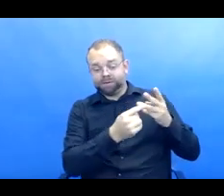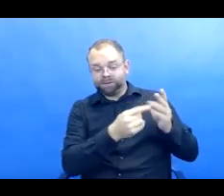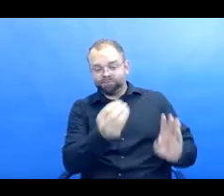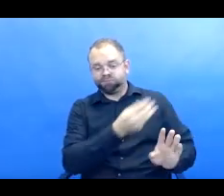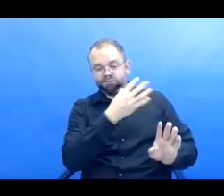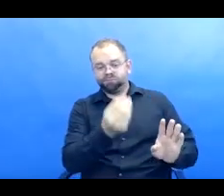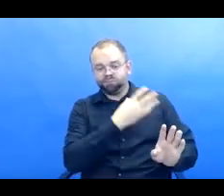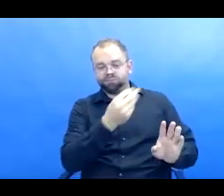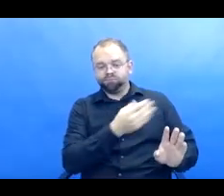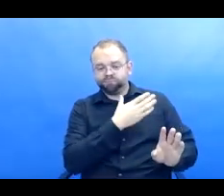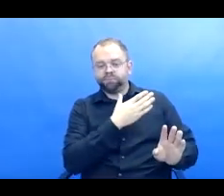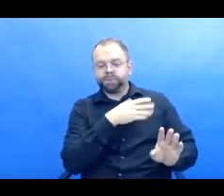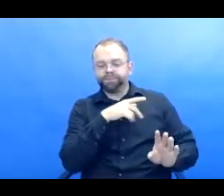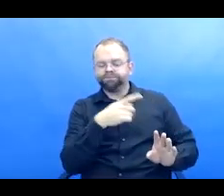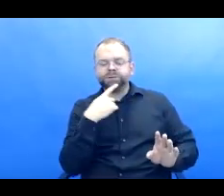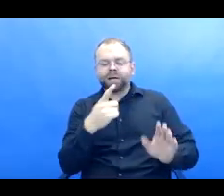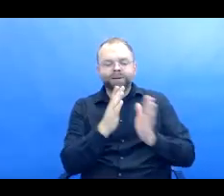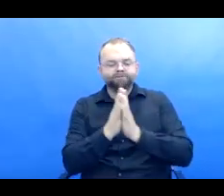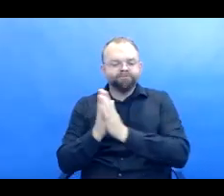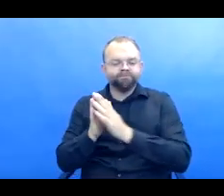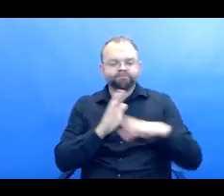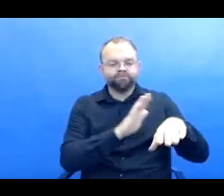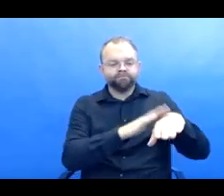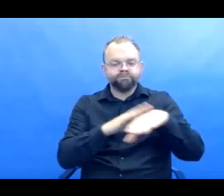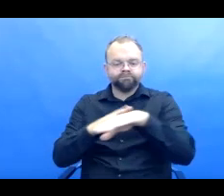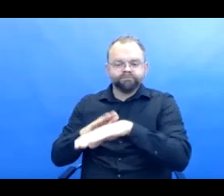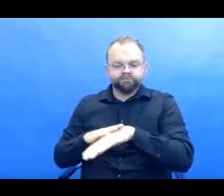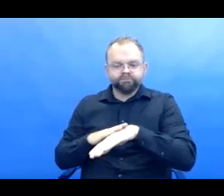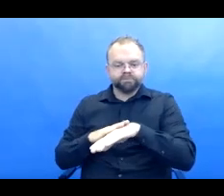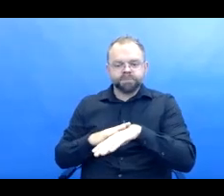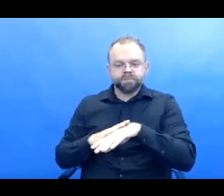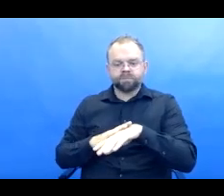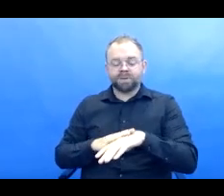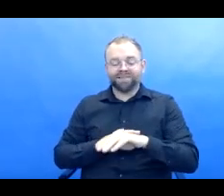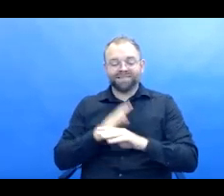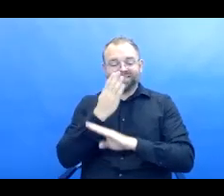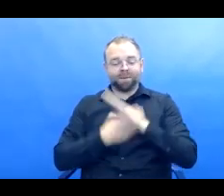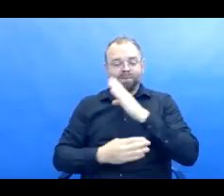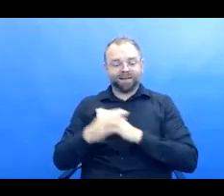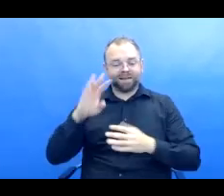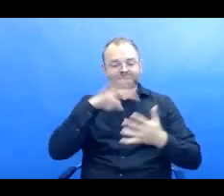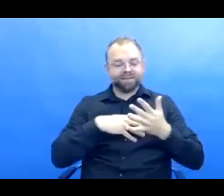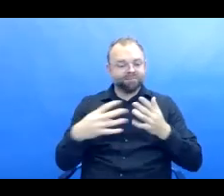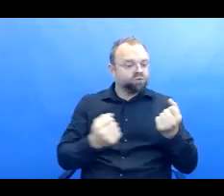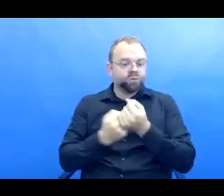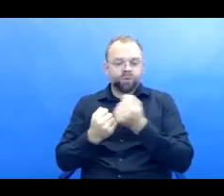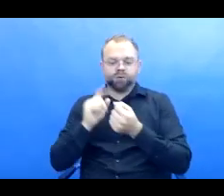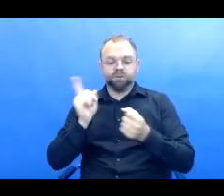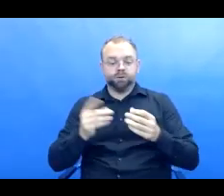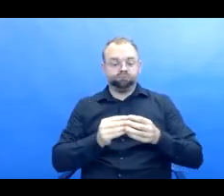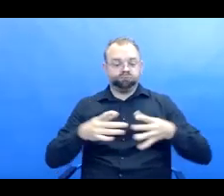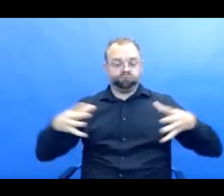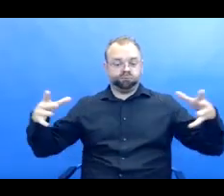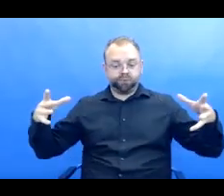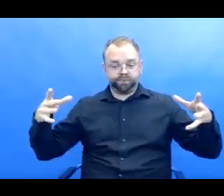to all persons with disabilities, taking steps to ease access to the disability ID card, which is a requirement to access